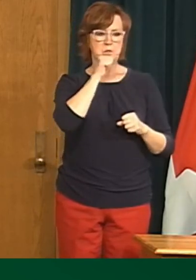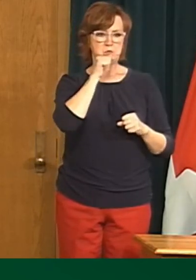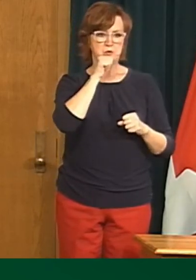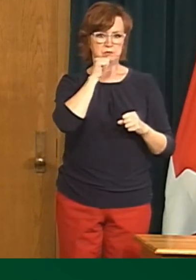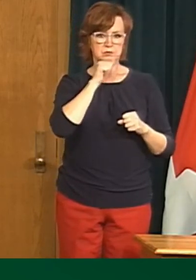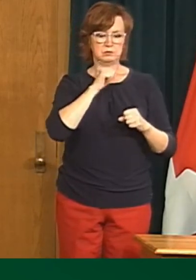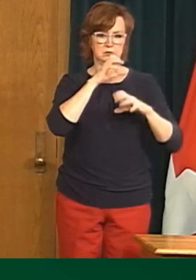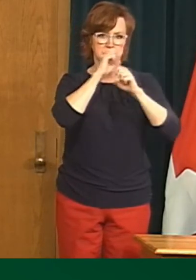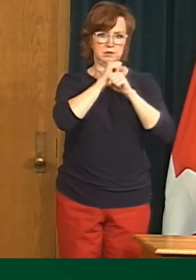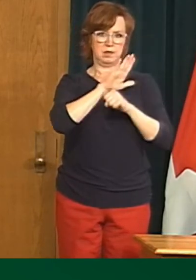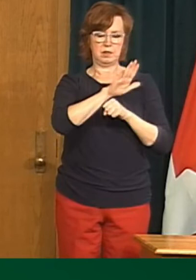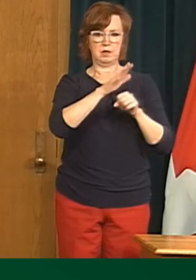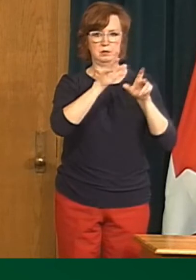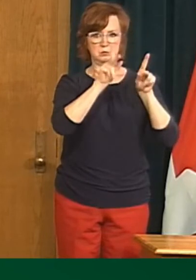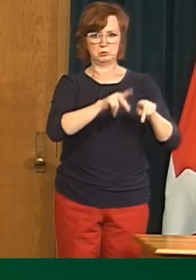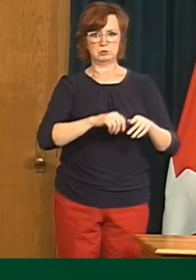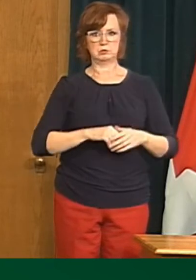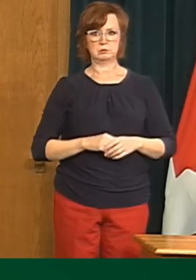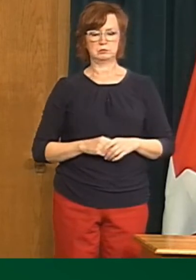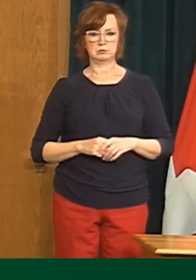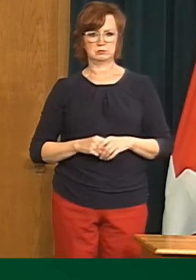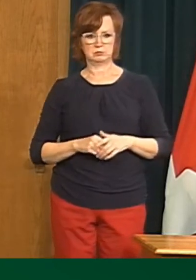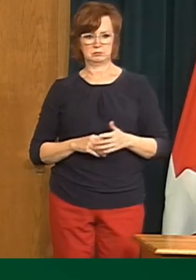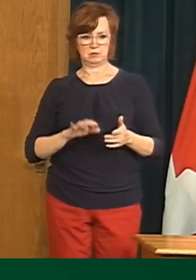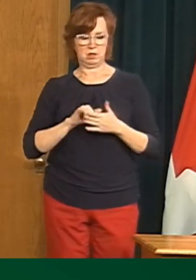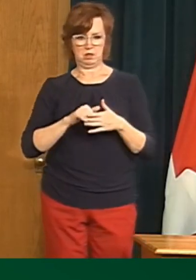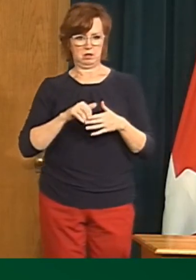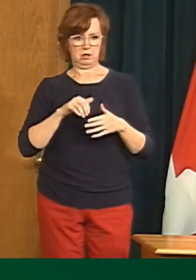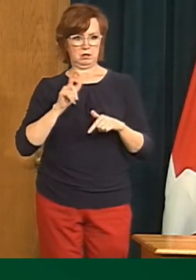if it doesn't serve a public health purpose.